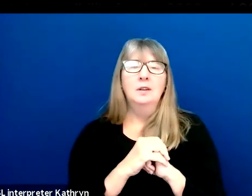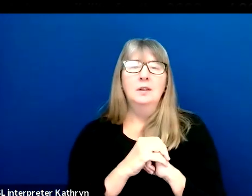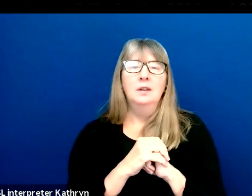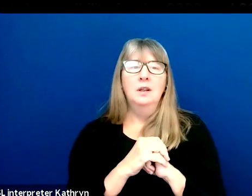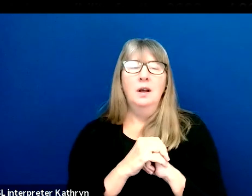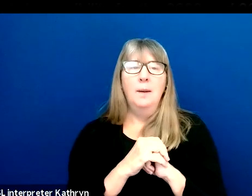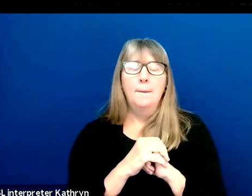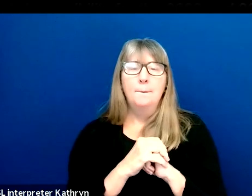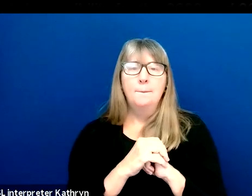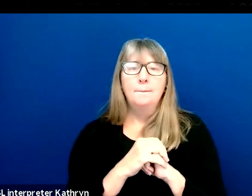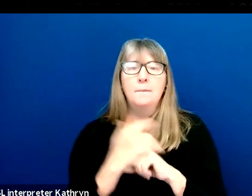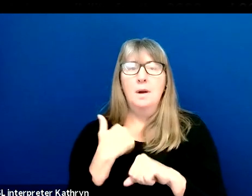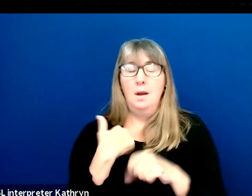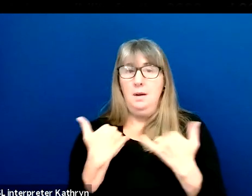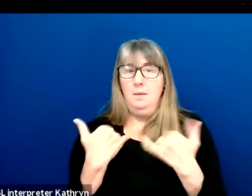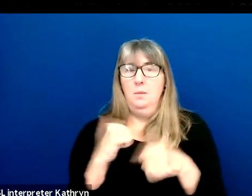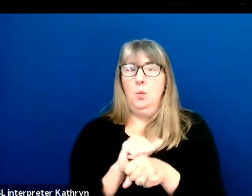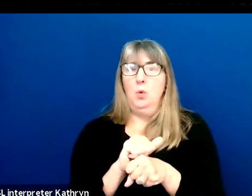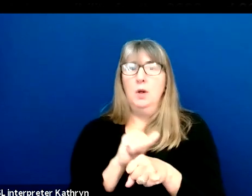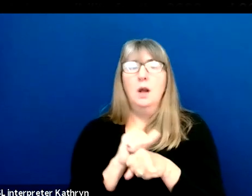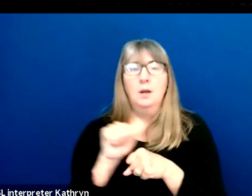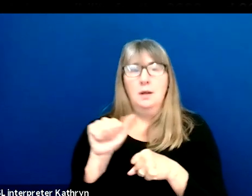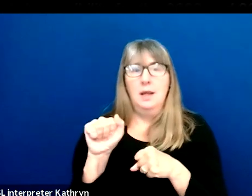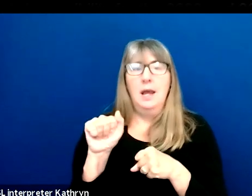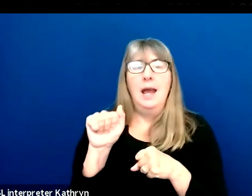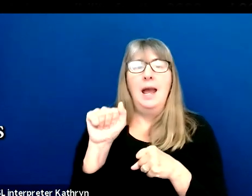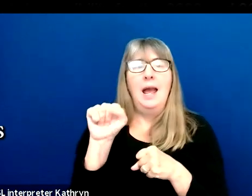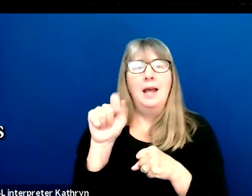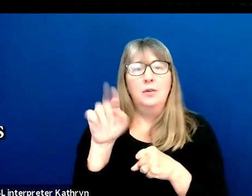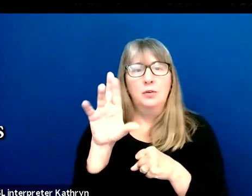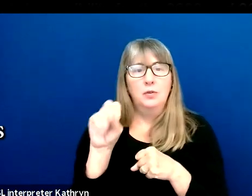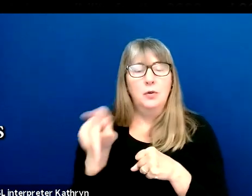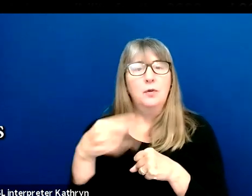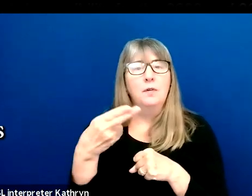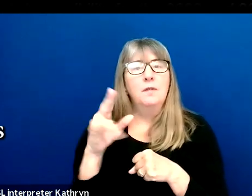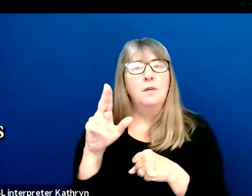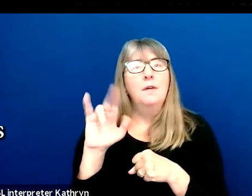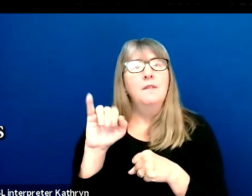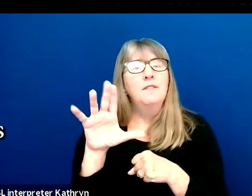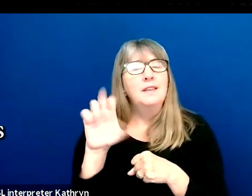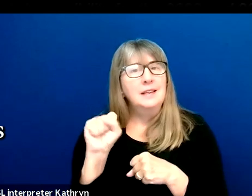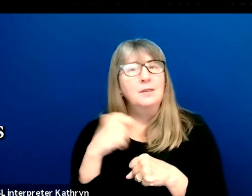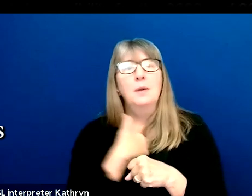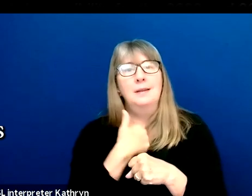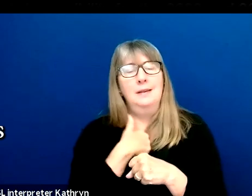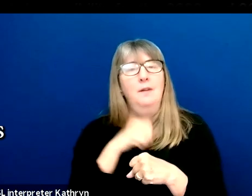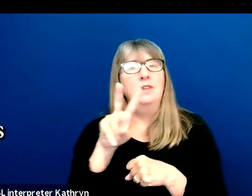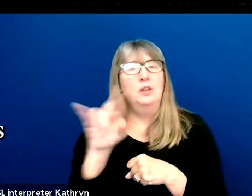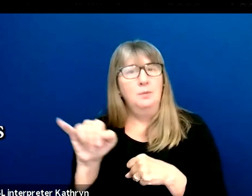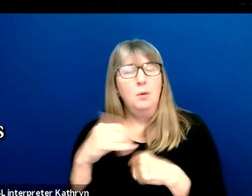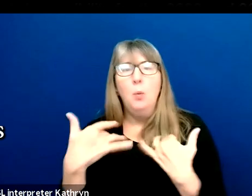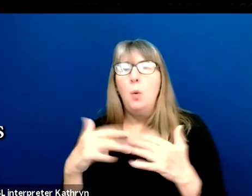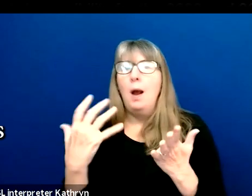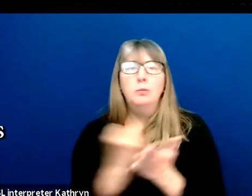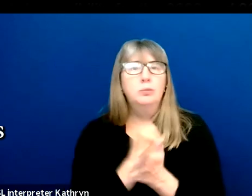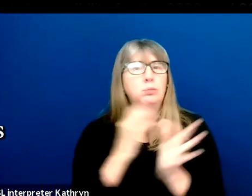I'm working on astrophysics myself, and I'm visually impaired, and I cannot tell you how useful is that